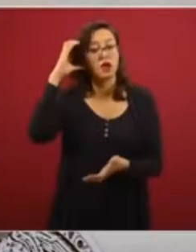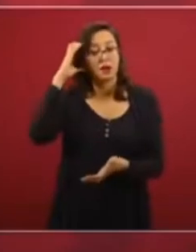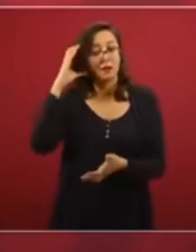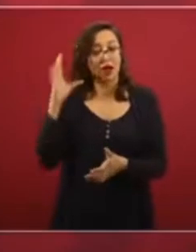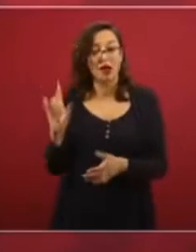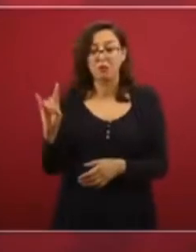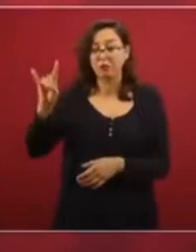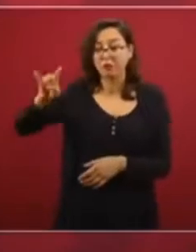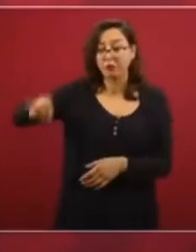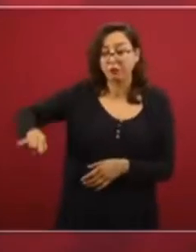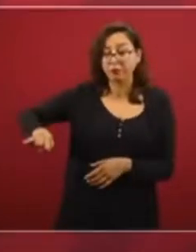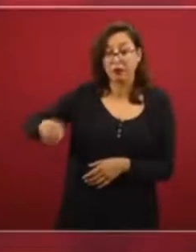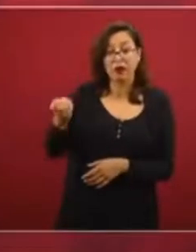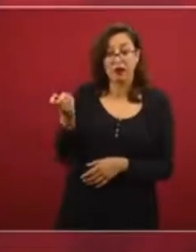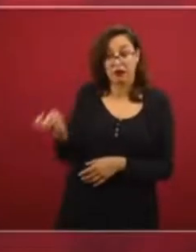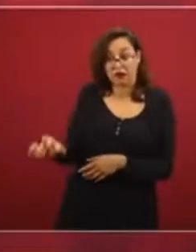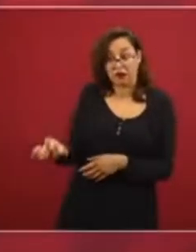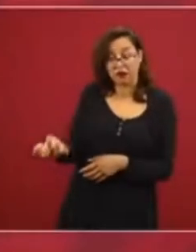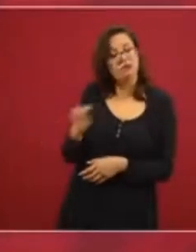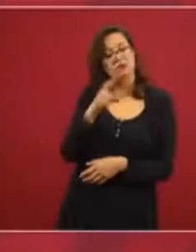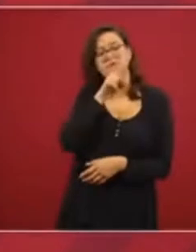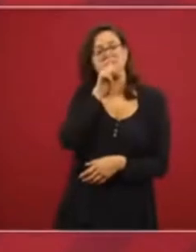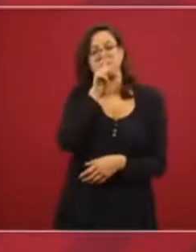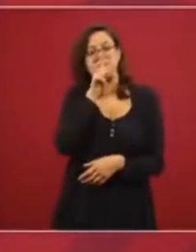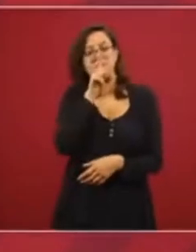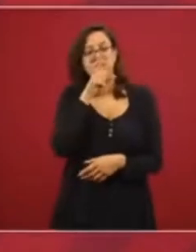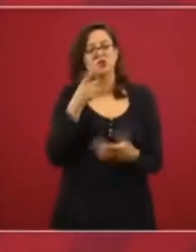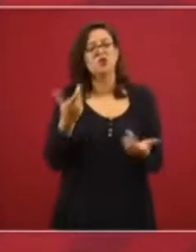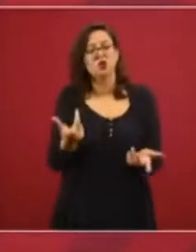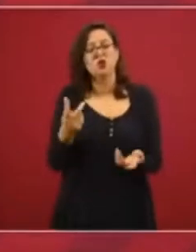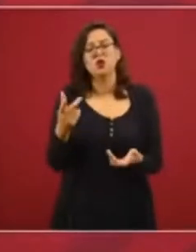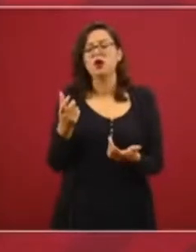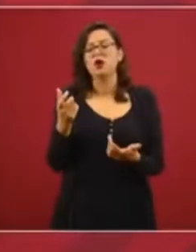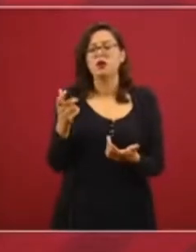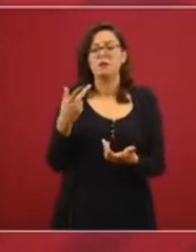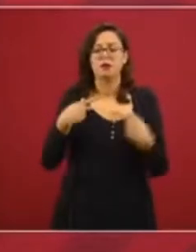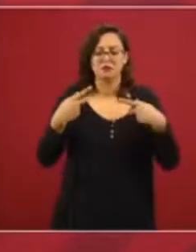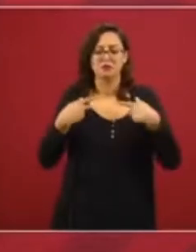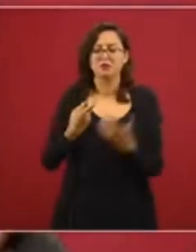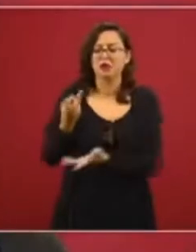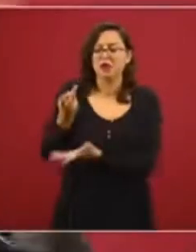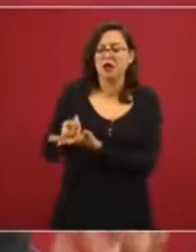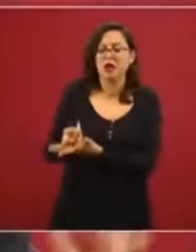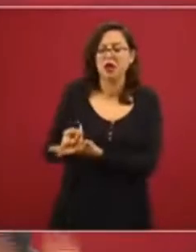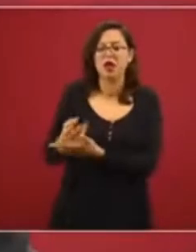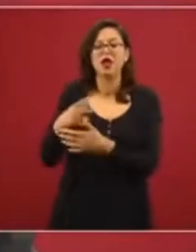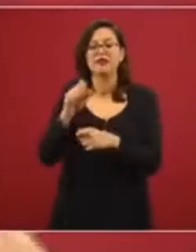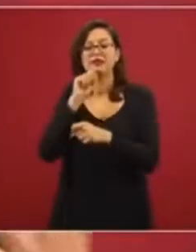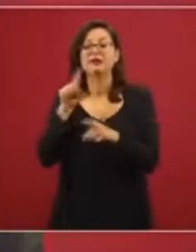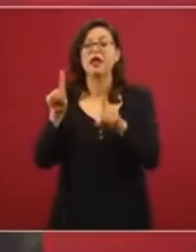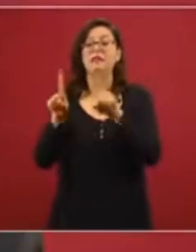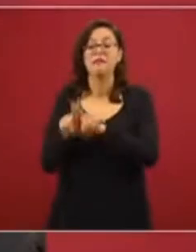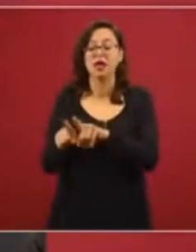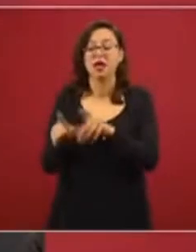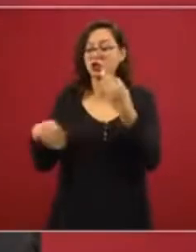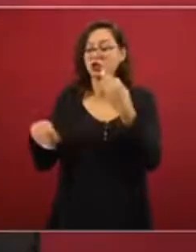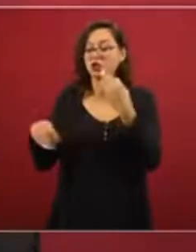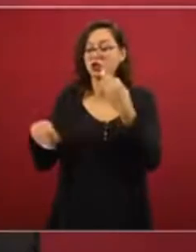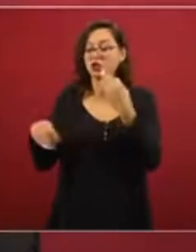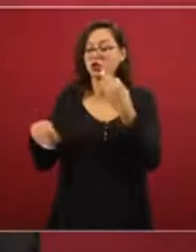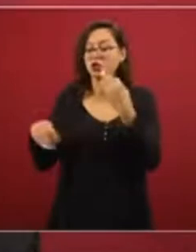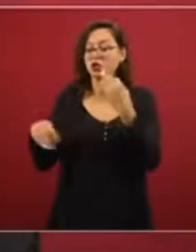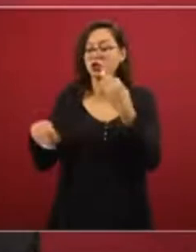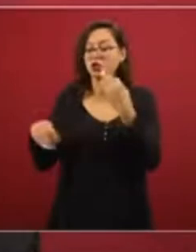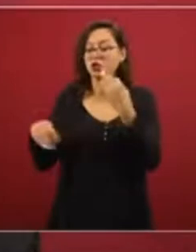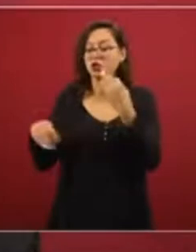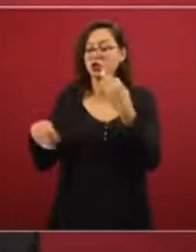el elemento físico donde se está reposando el paciente, sino todo el conjunto, equipamiento.